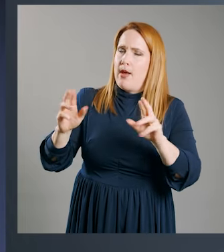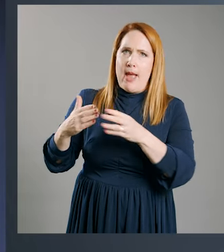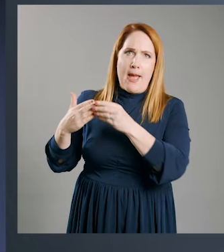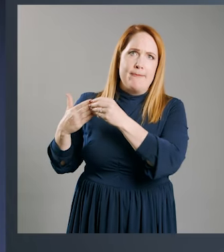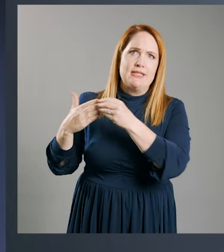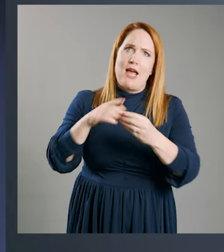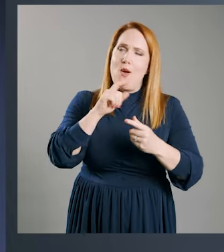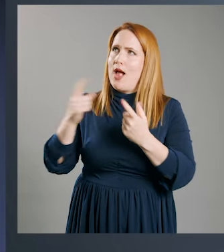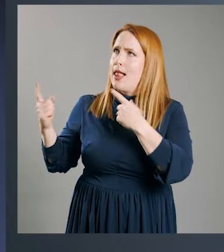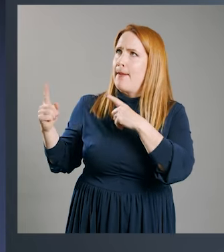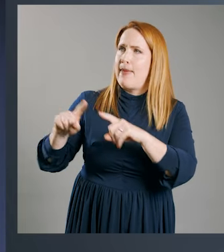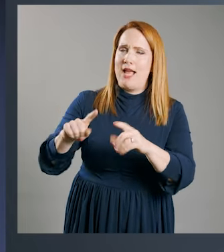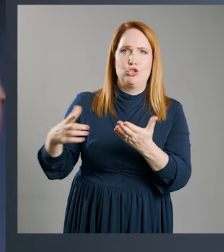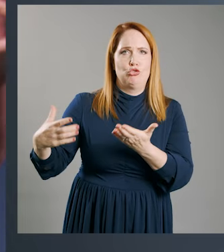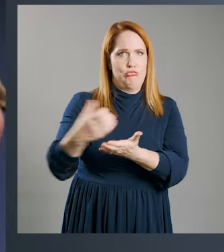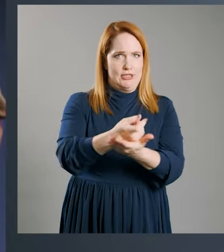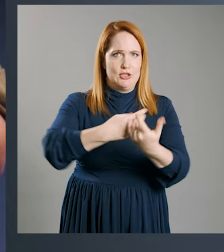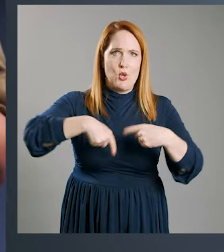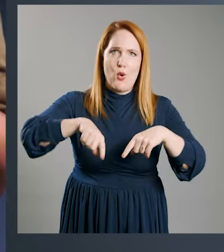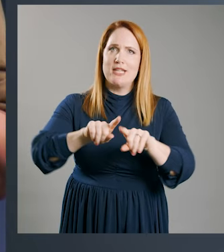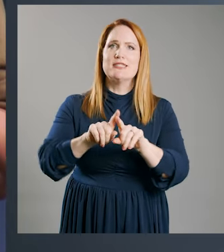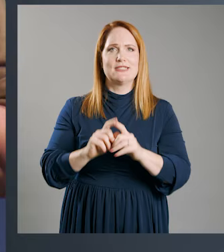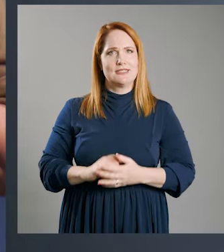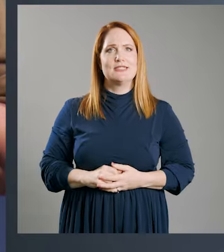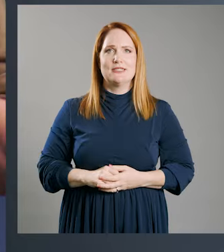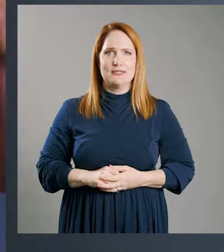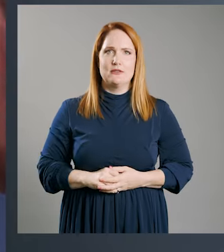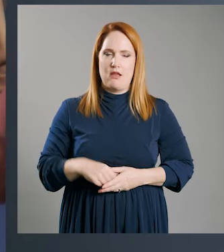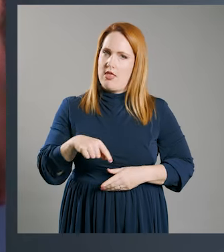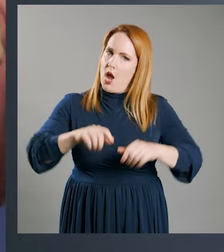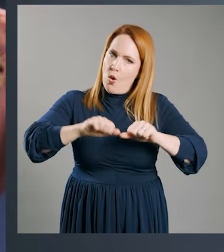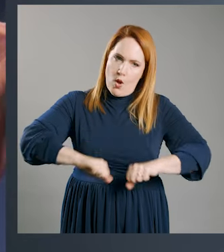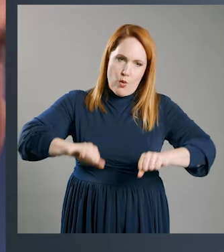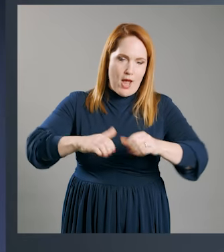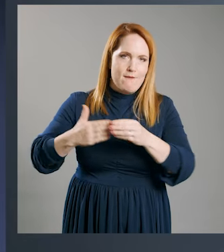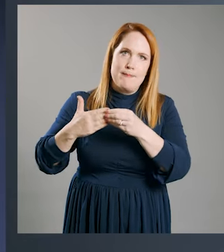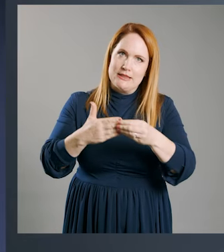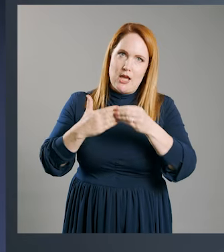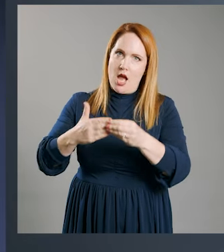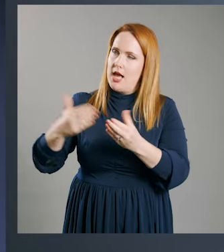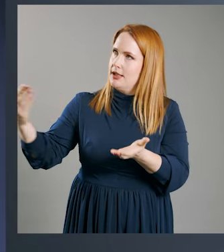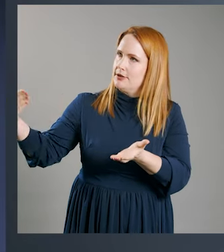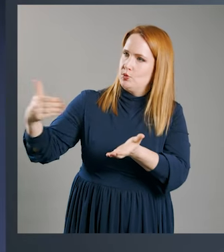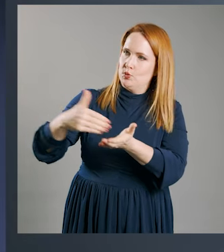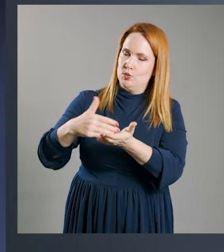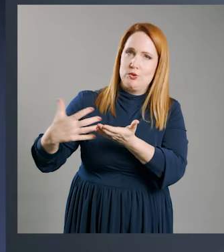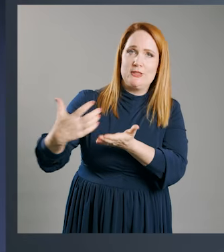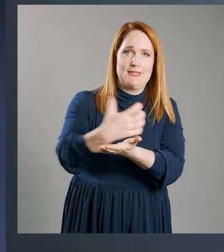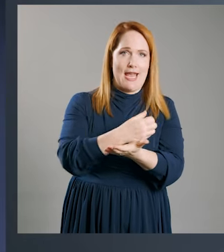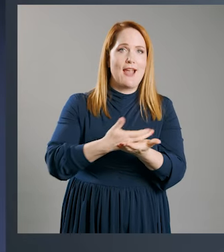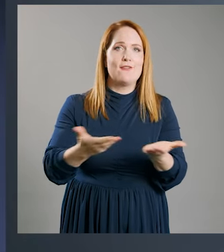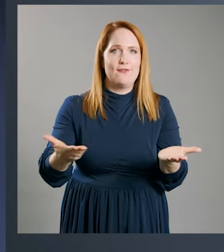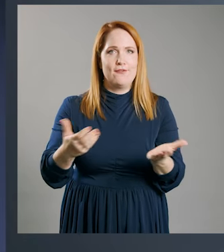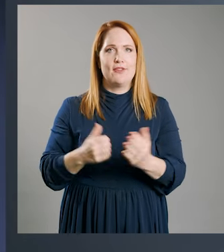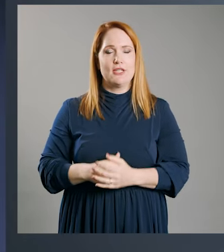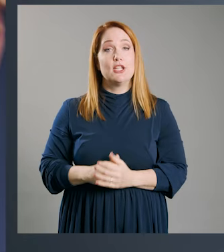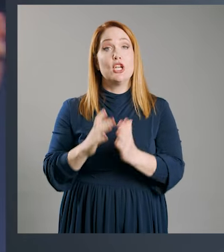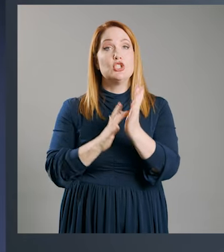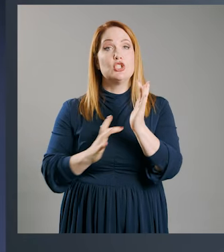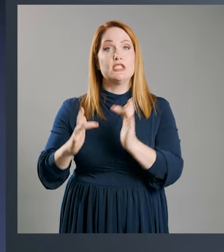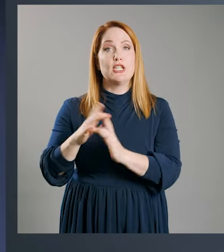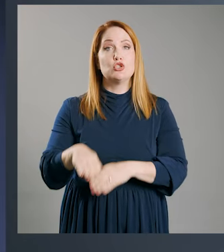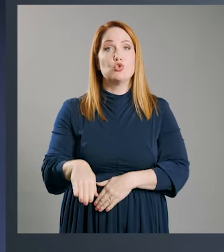God's people like he had done all throughout history. They were all waiting for the Messiah to come back. Jesus